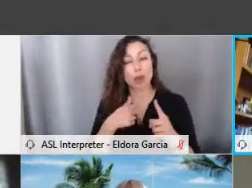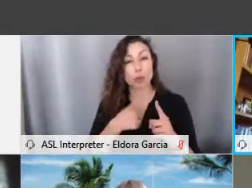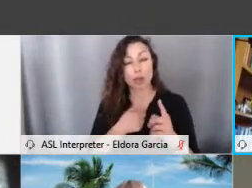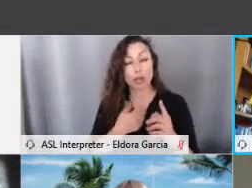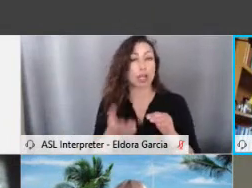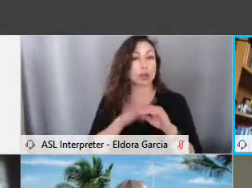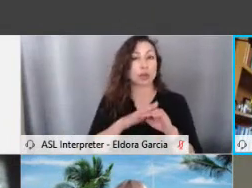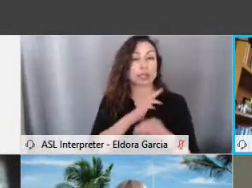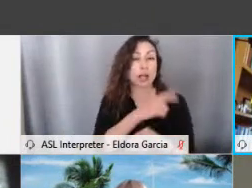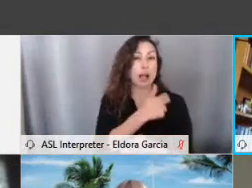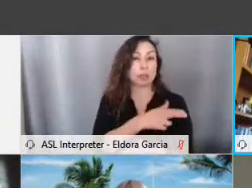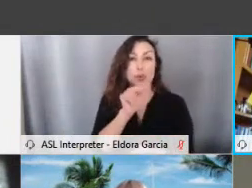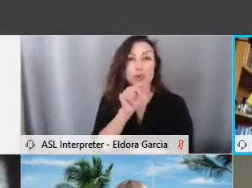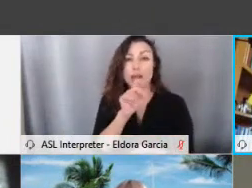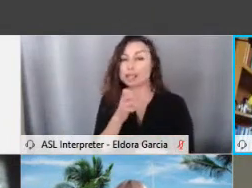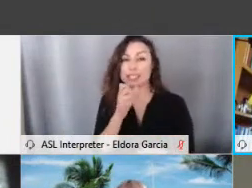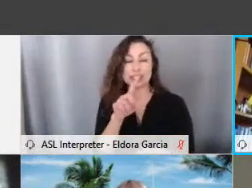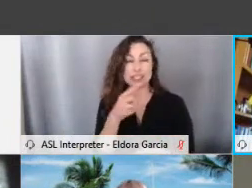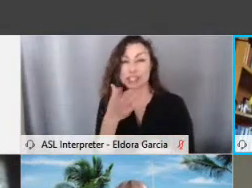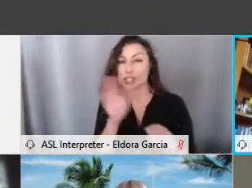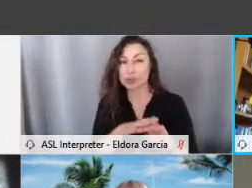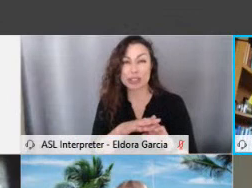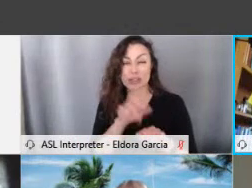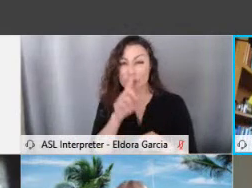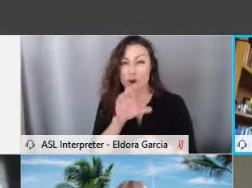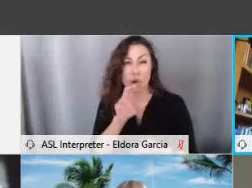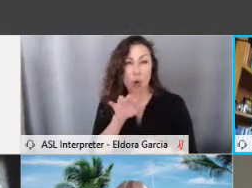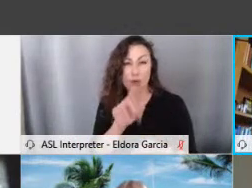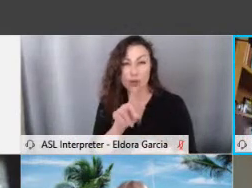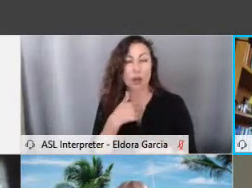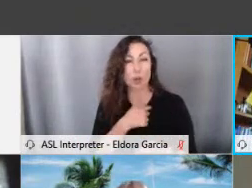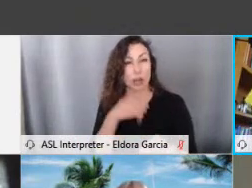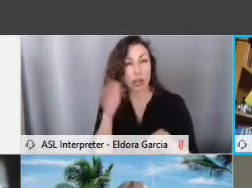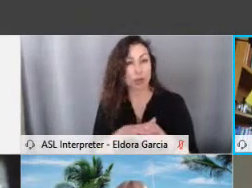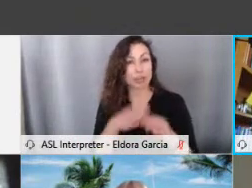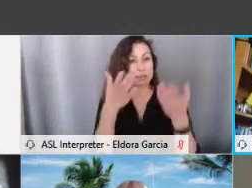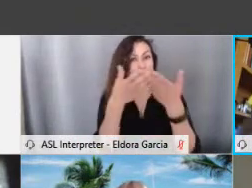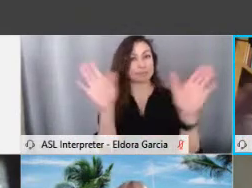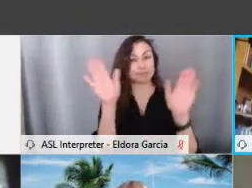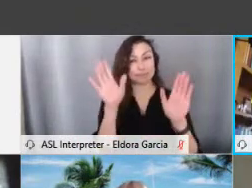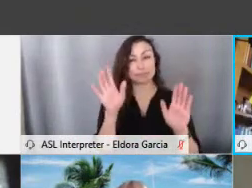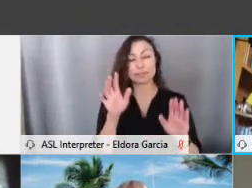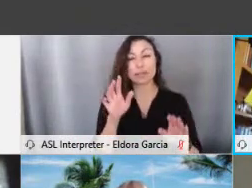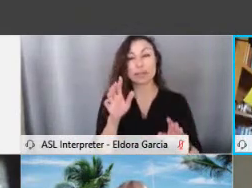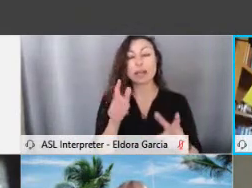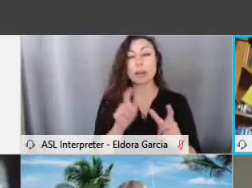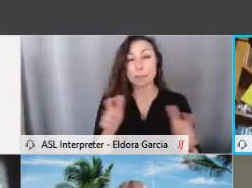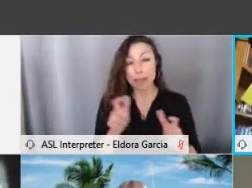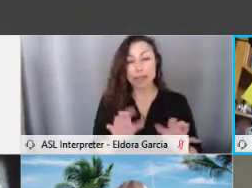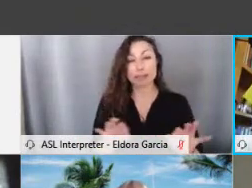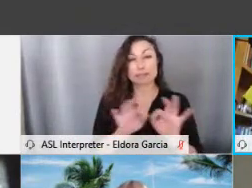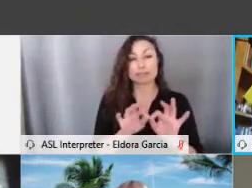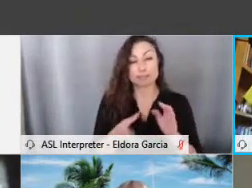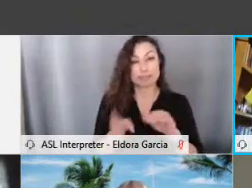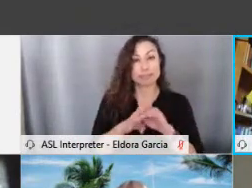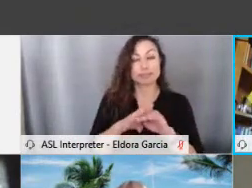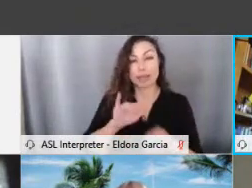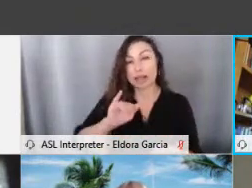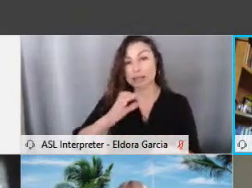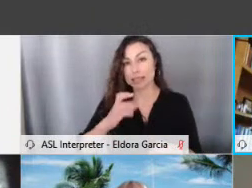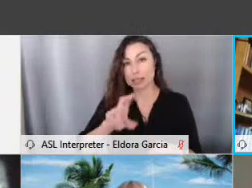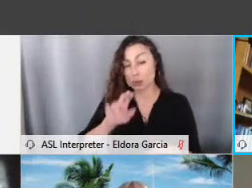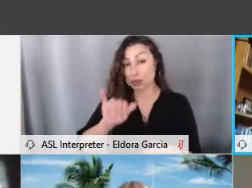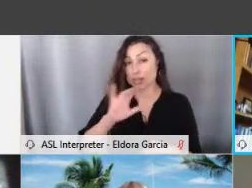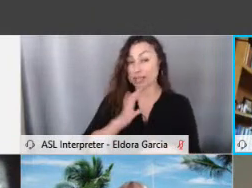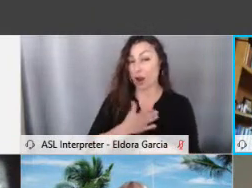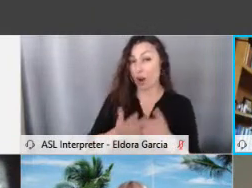rates, we didn't increase them just for COVID patients. We increased them across the board. So substantial increase in ICU, because that was our